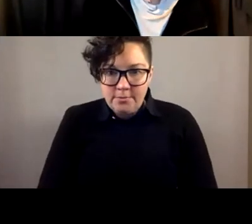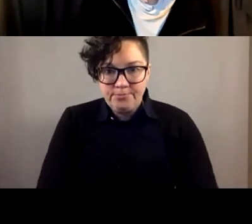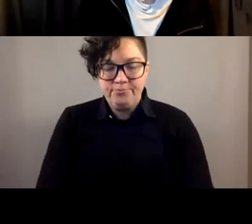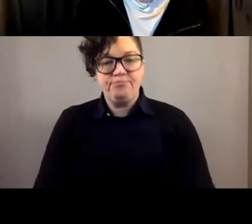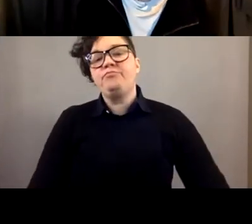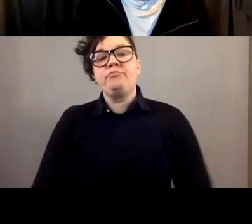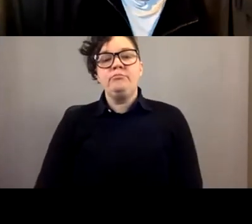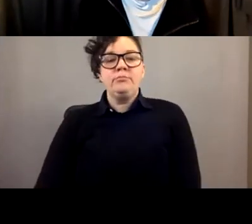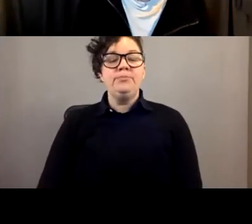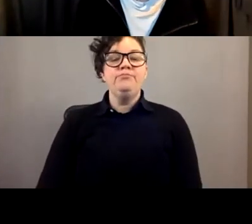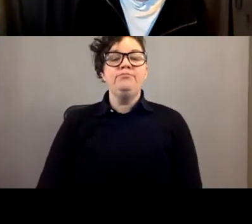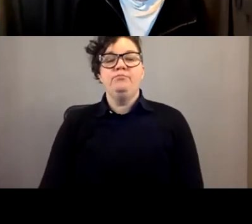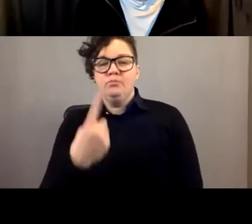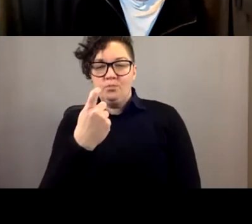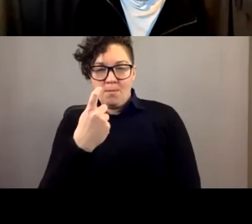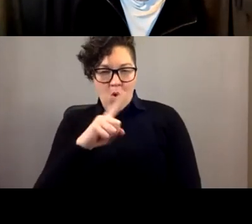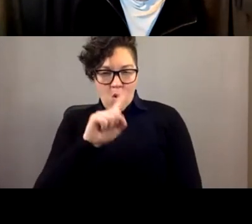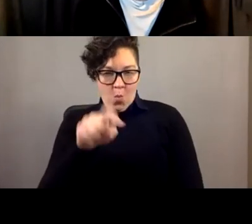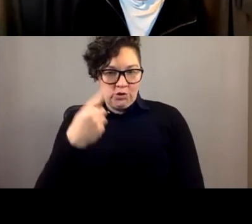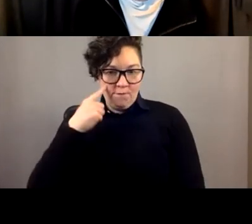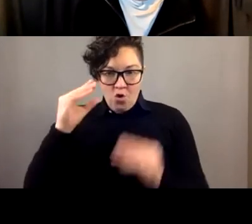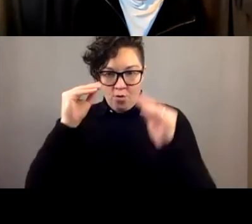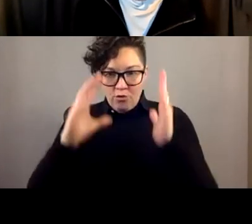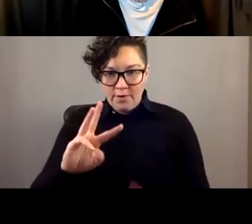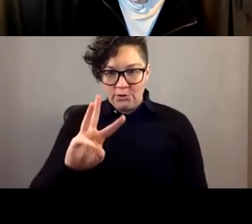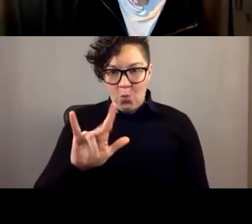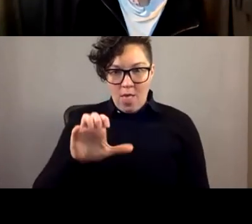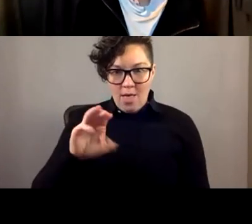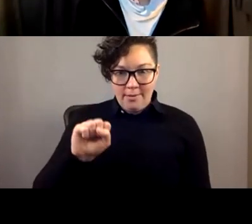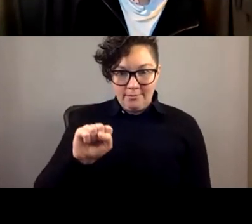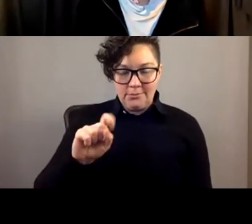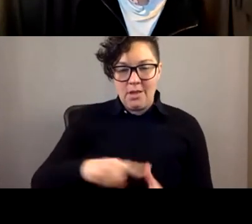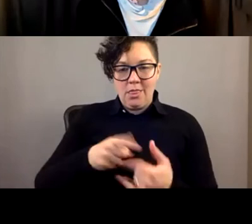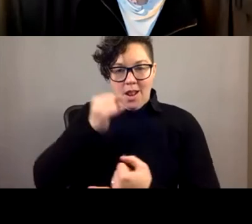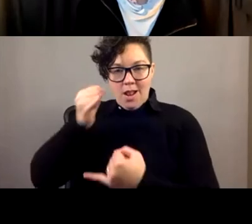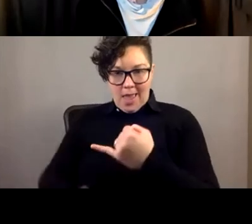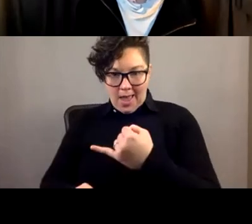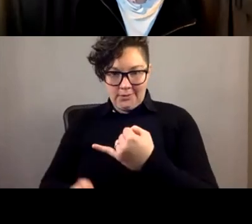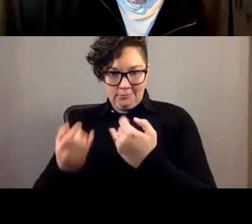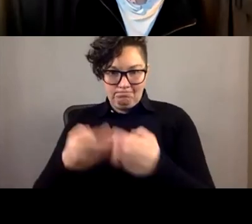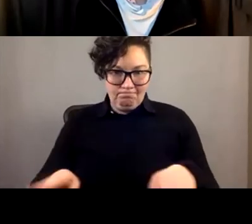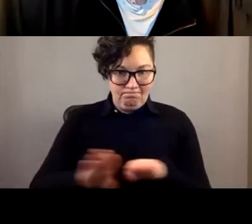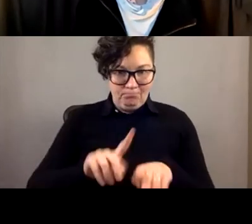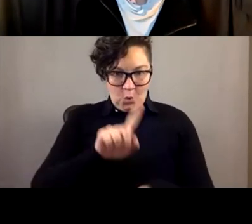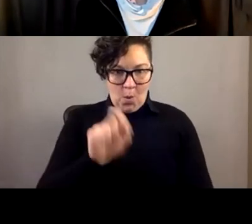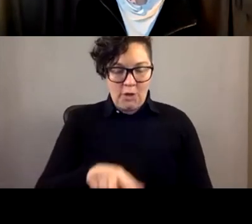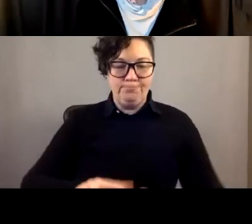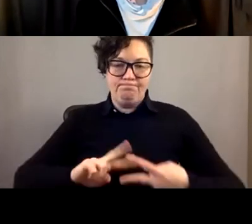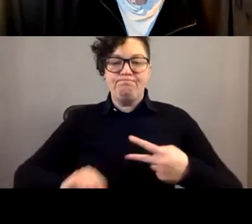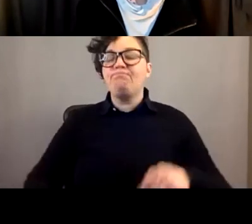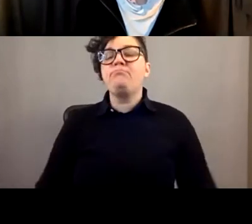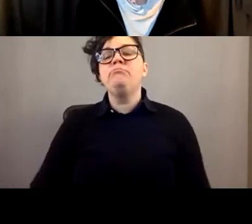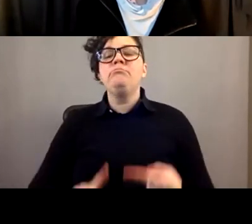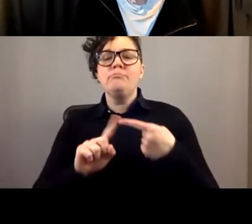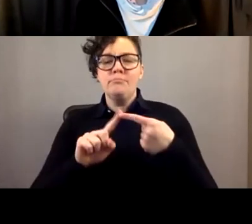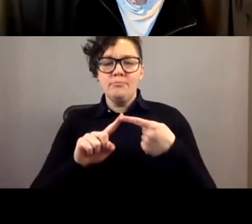One more question for you, Professor Williams, and then I'll have a question to close us all out with. And the question is